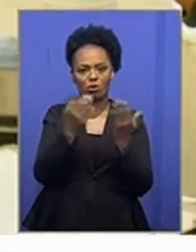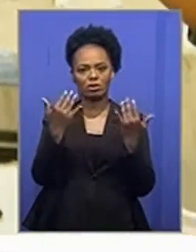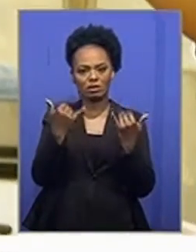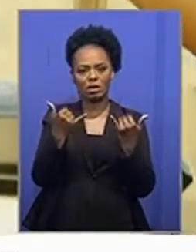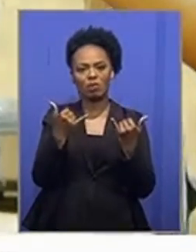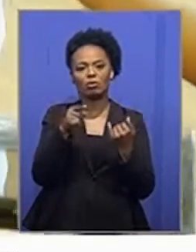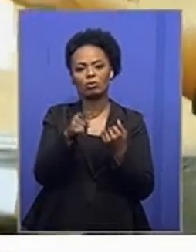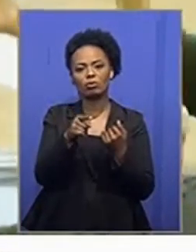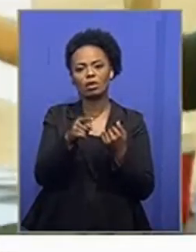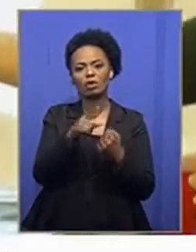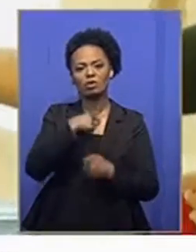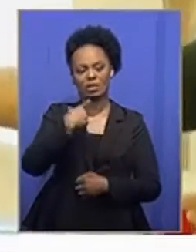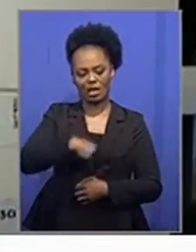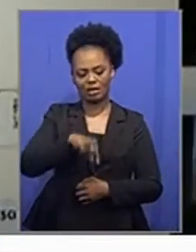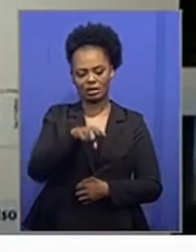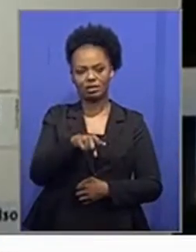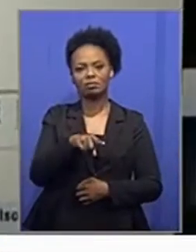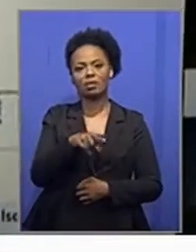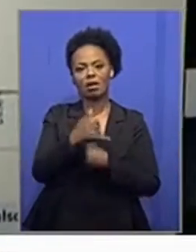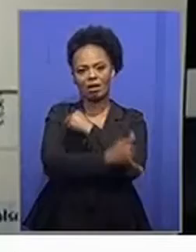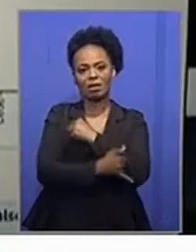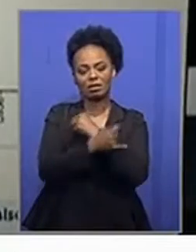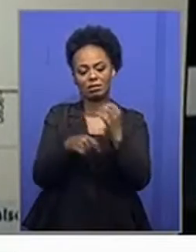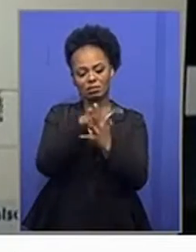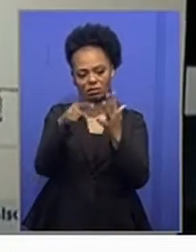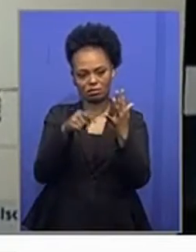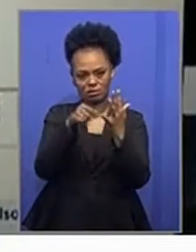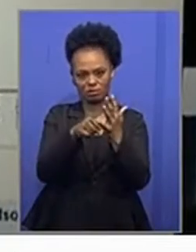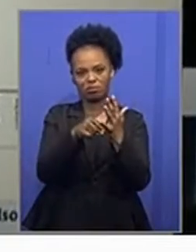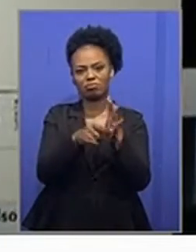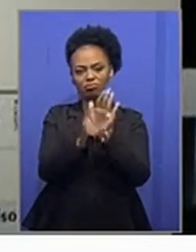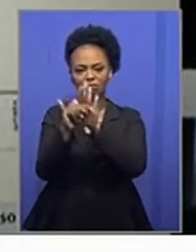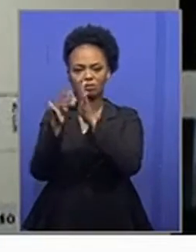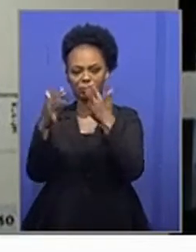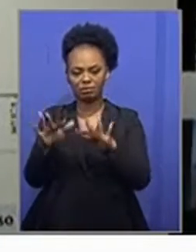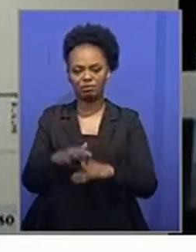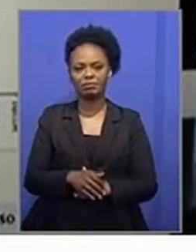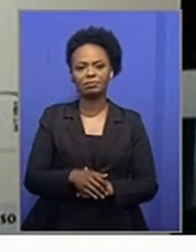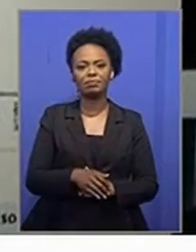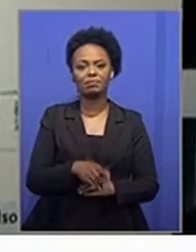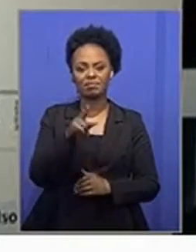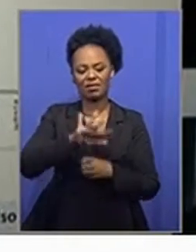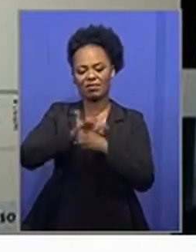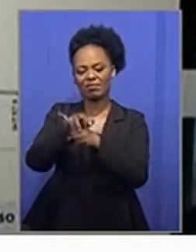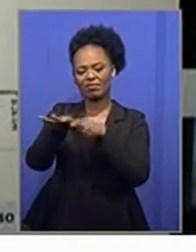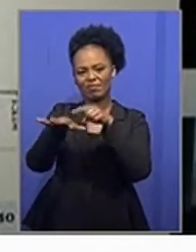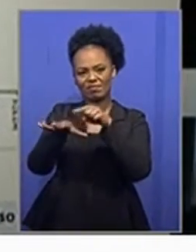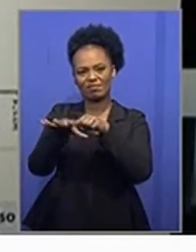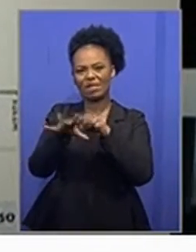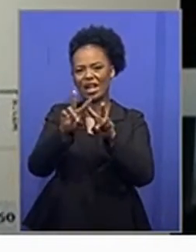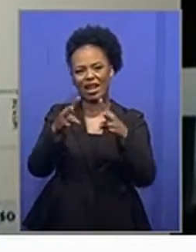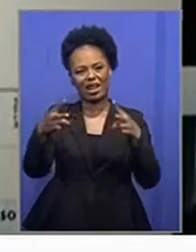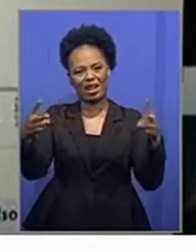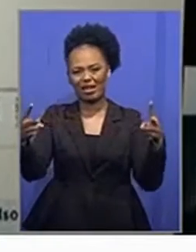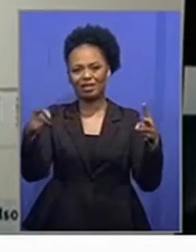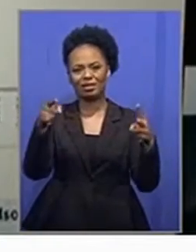some instances where we have overlapping or shared mutations between all of these variants of interest or variants of